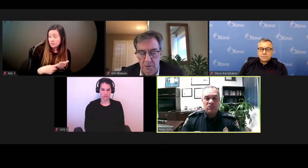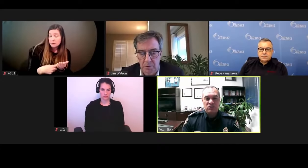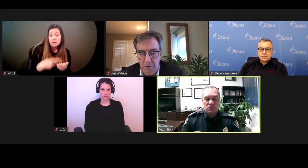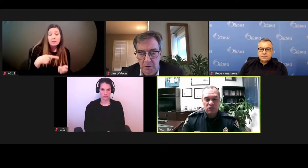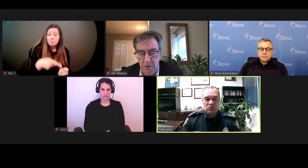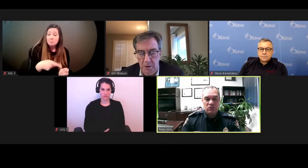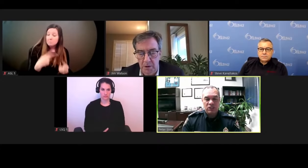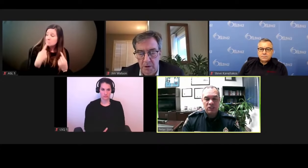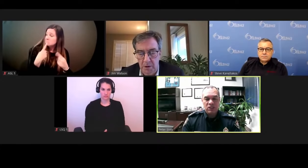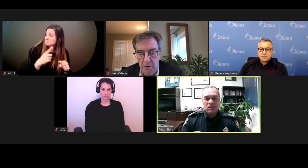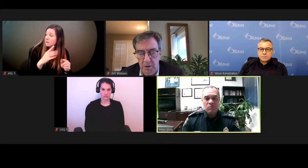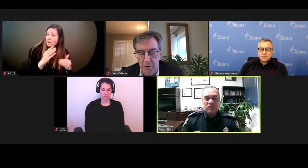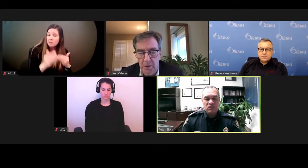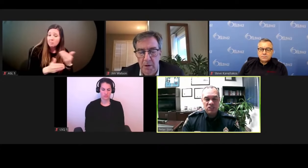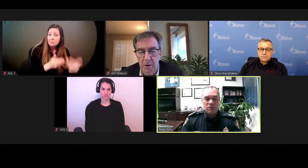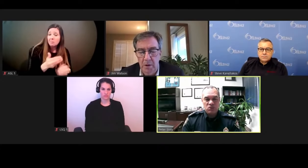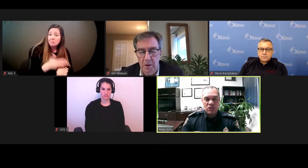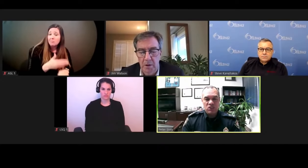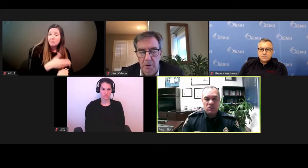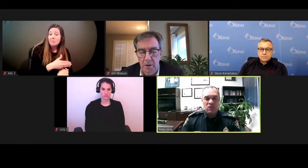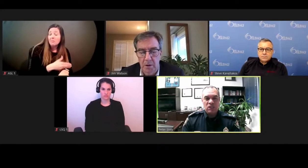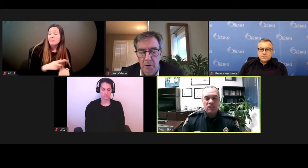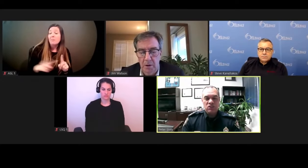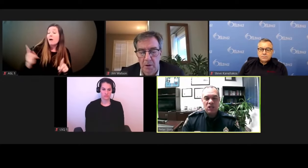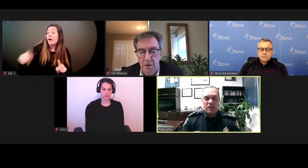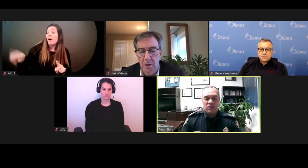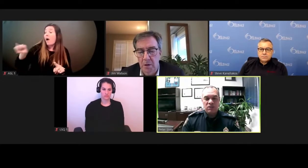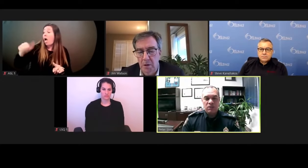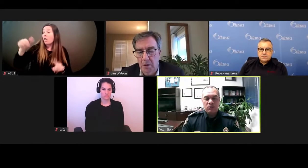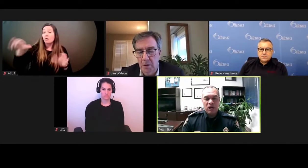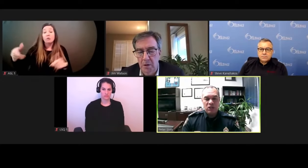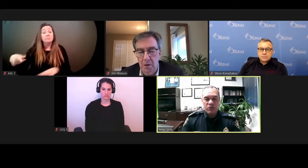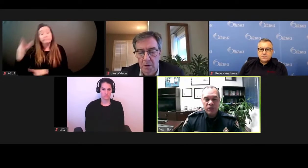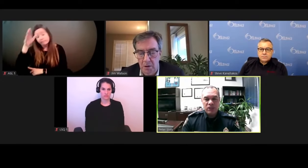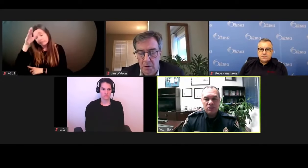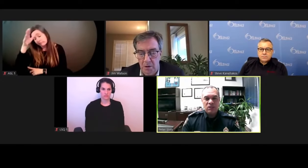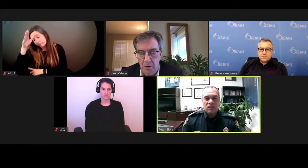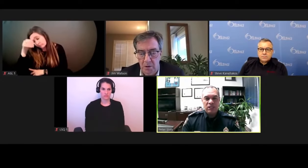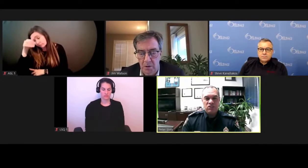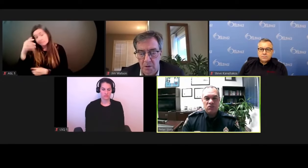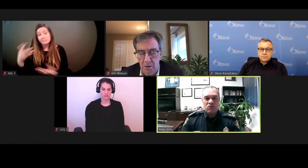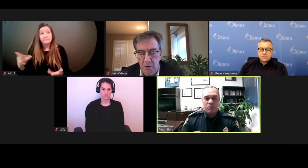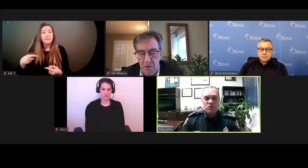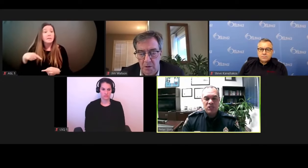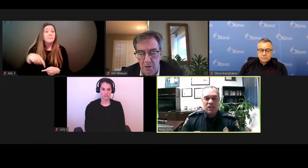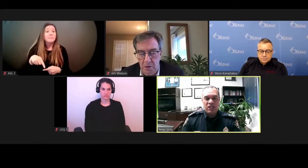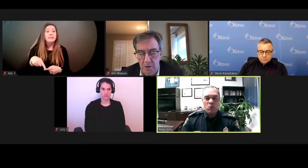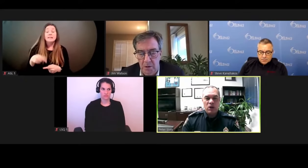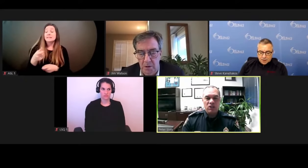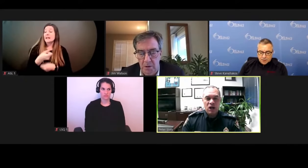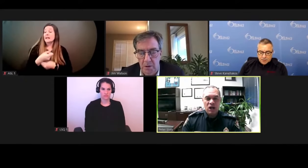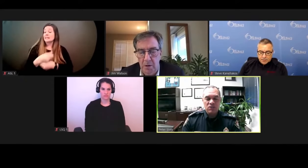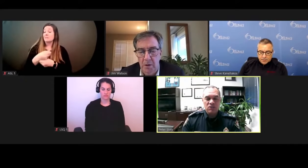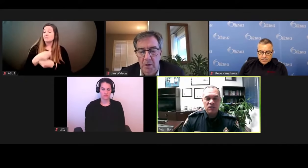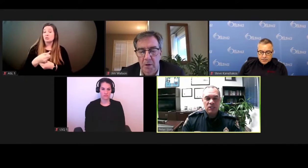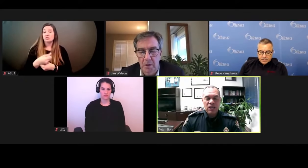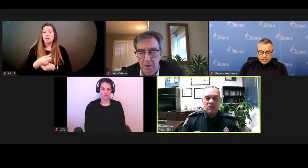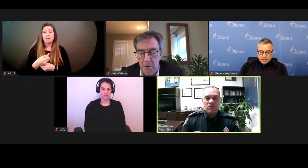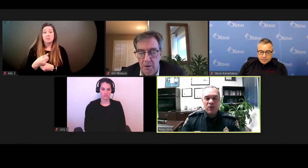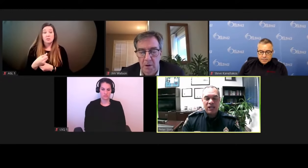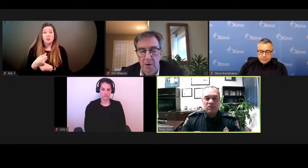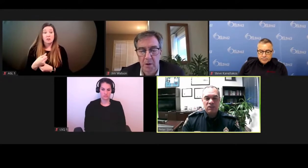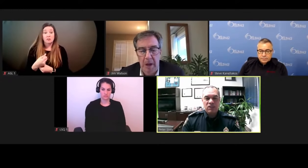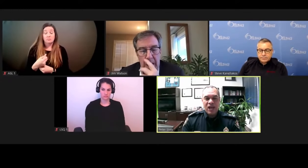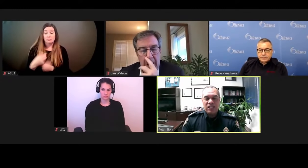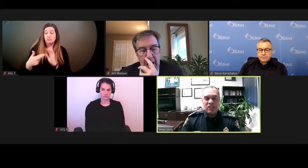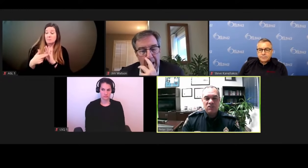success as a result of it. But this demonstration is not monolithic. It doesn't represent any one cause. And in